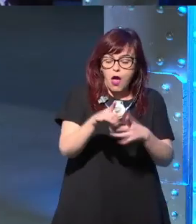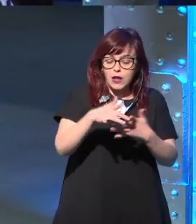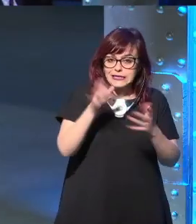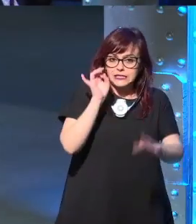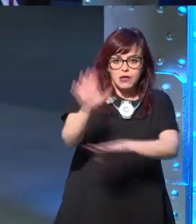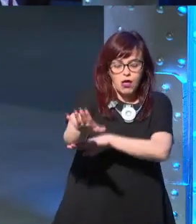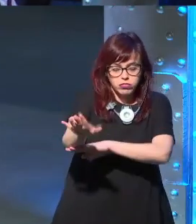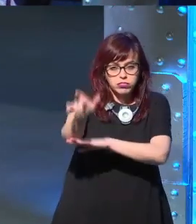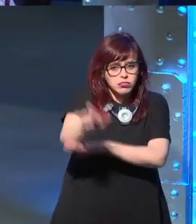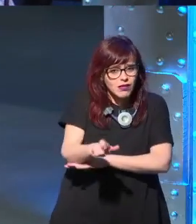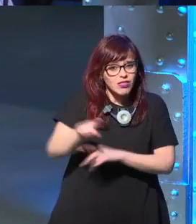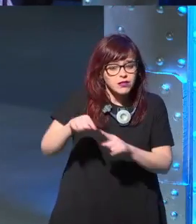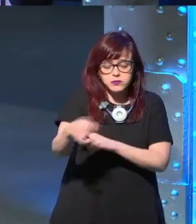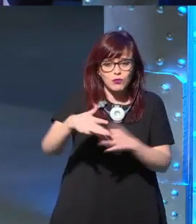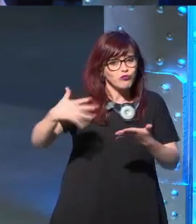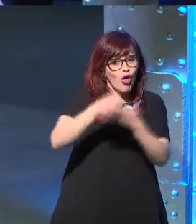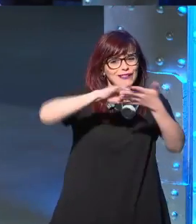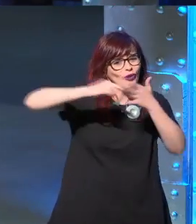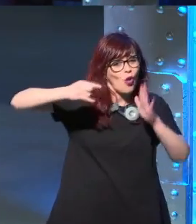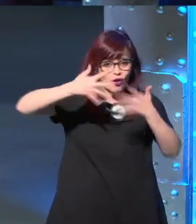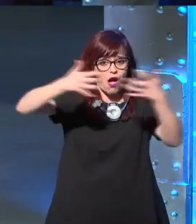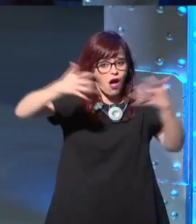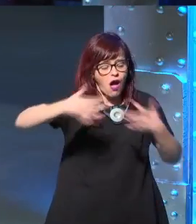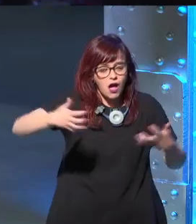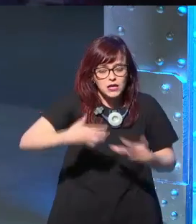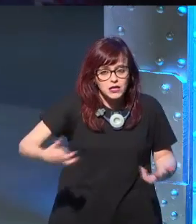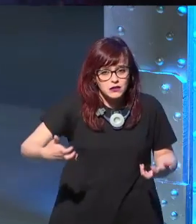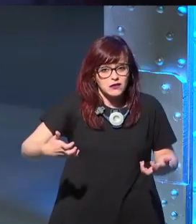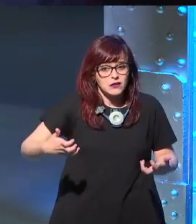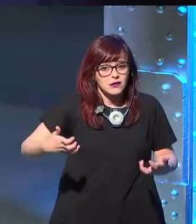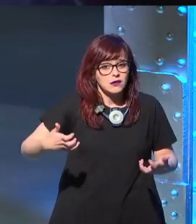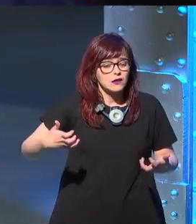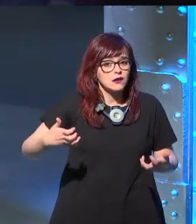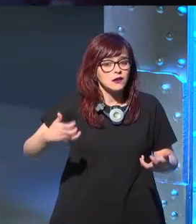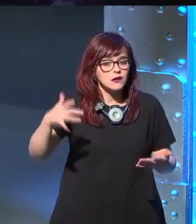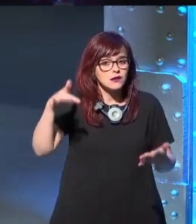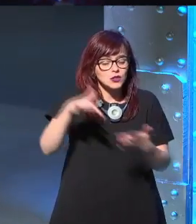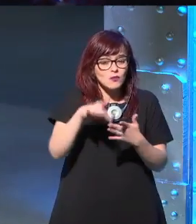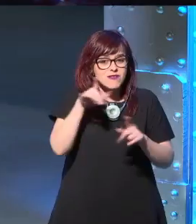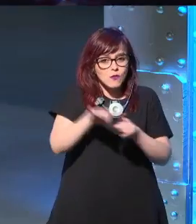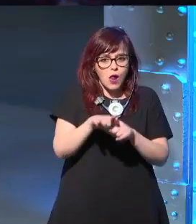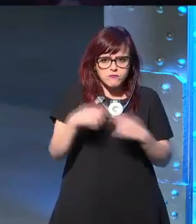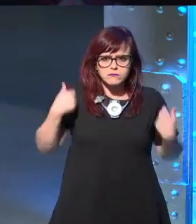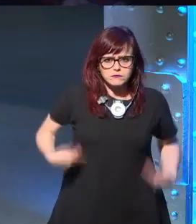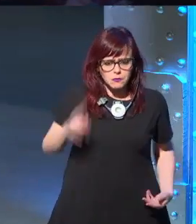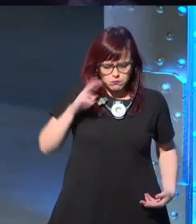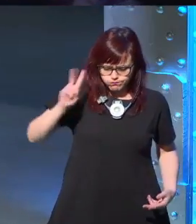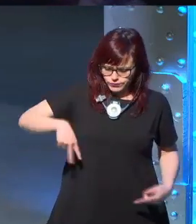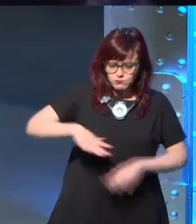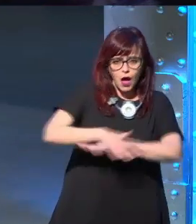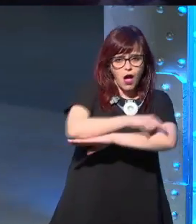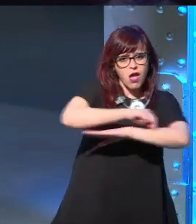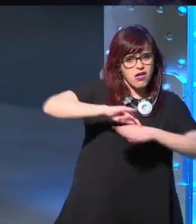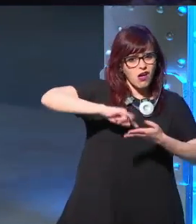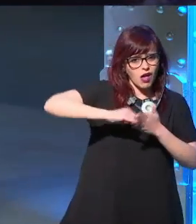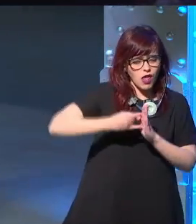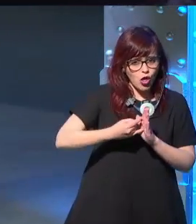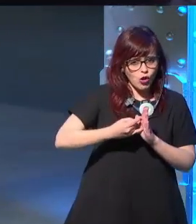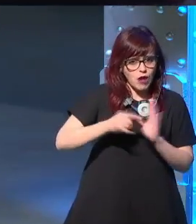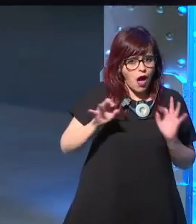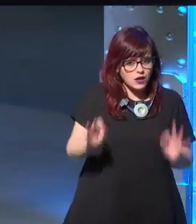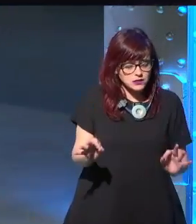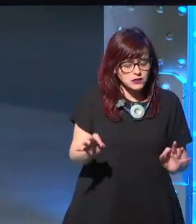about technology. He thinks of himself as a tech person, an engineer. I can build great bridges, he said. I can divert the